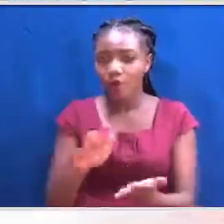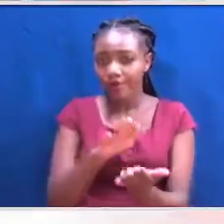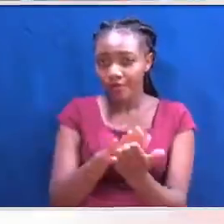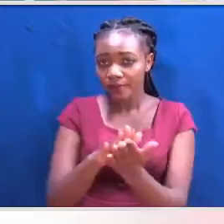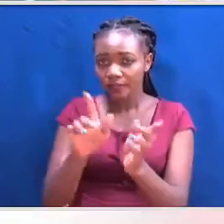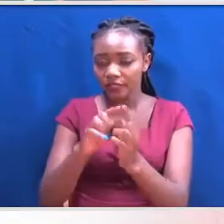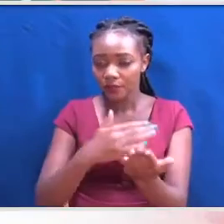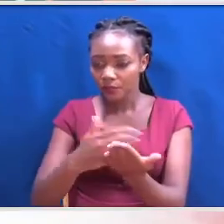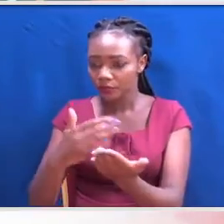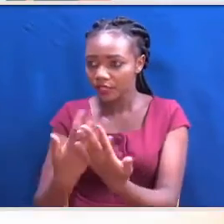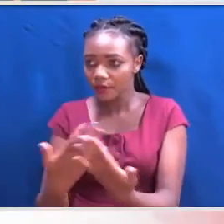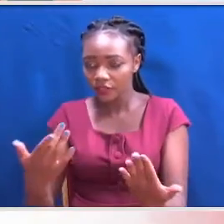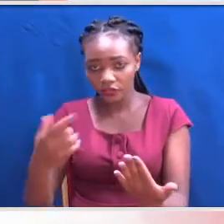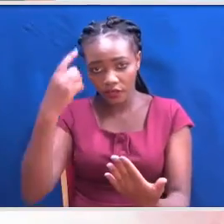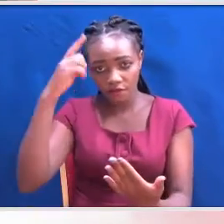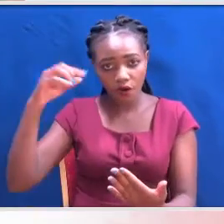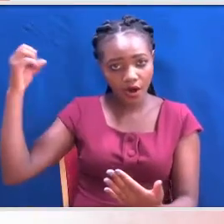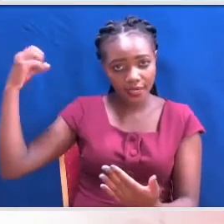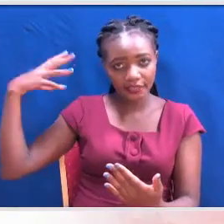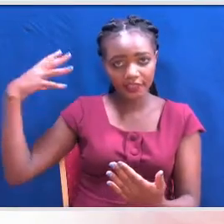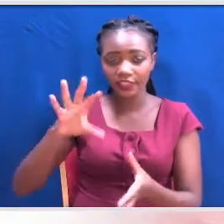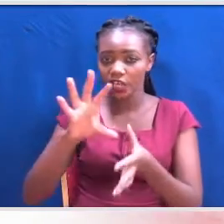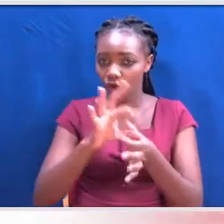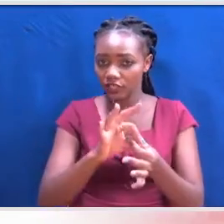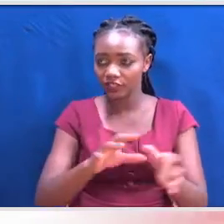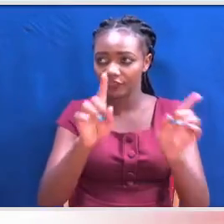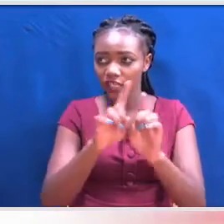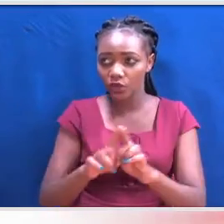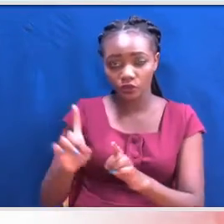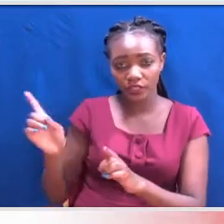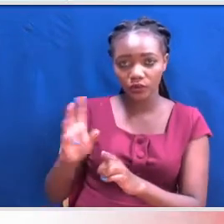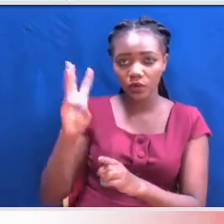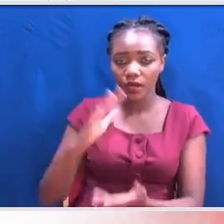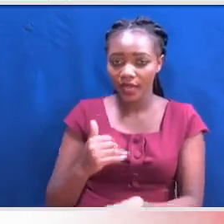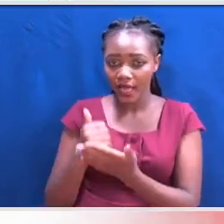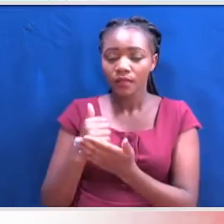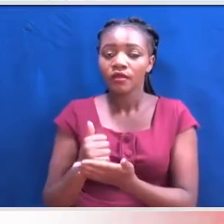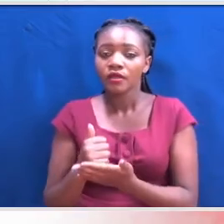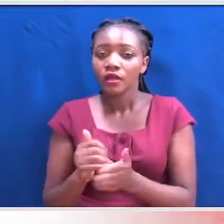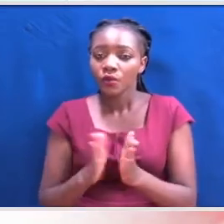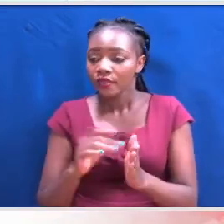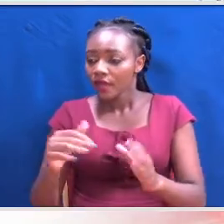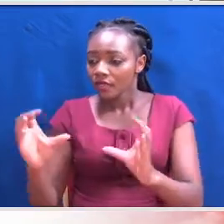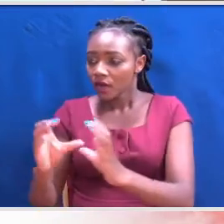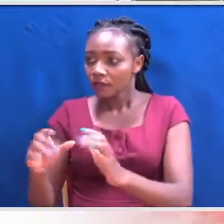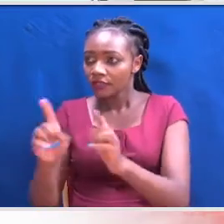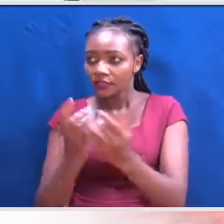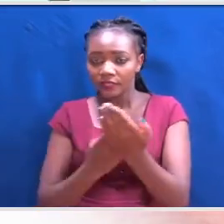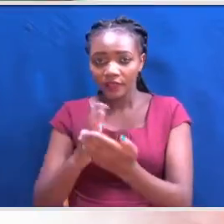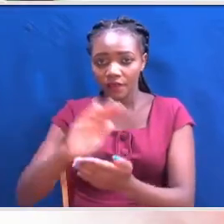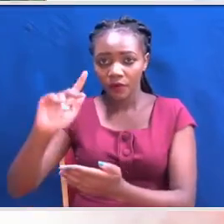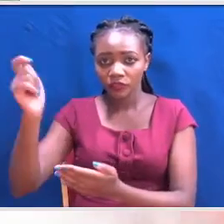distributing materials necessary for power connectivity. The Mwega stores will double up as REREC offices serving the larger Mount Kenya